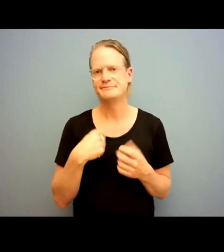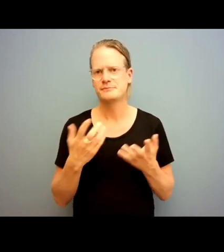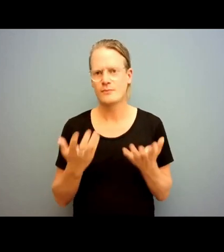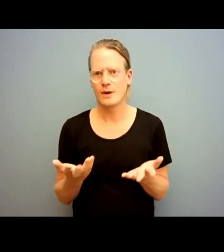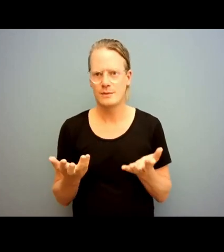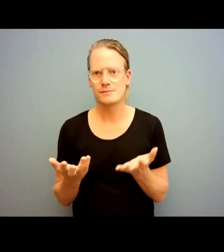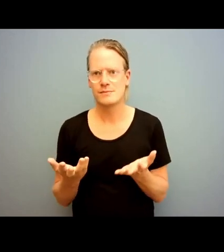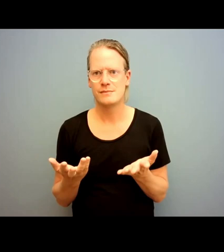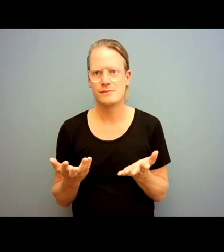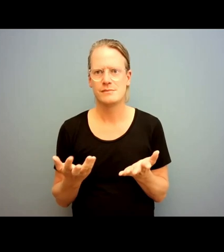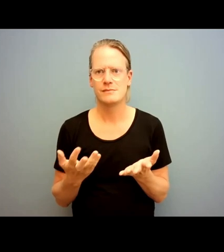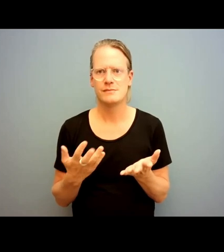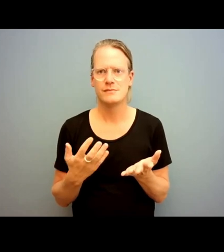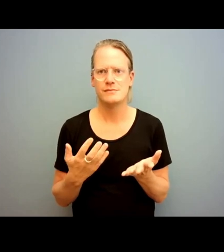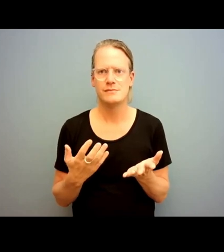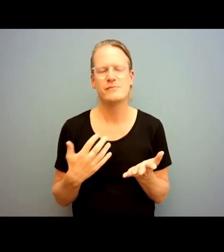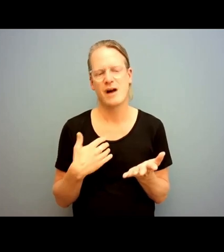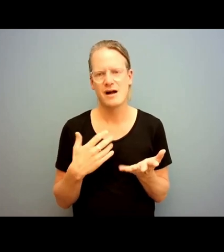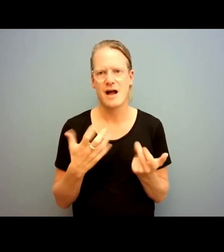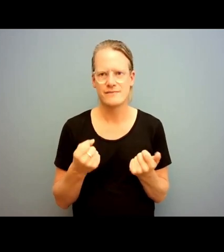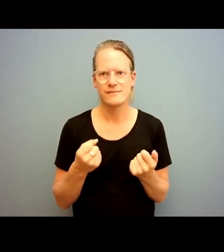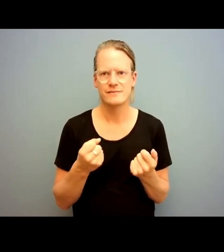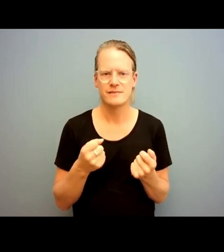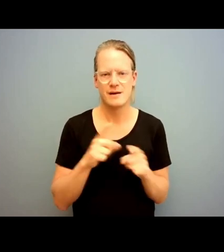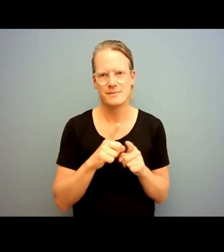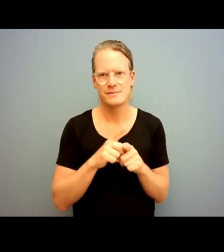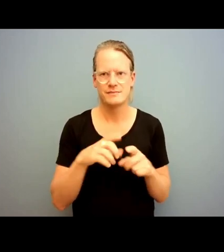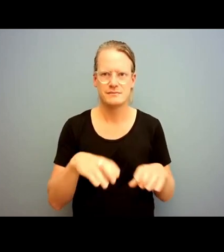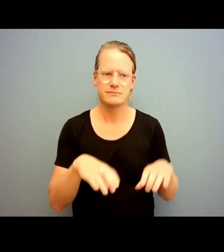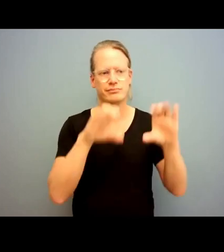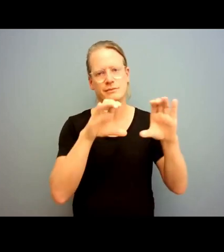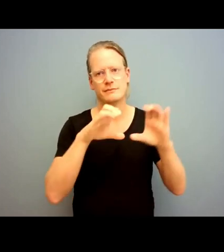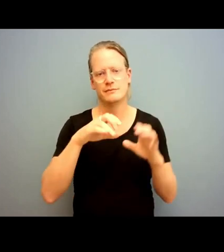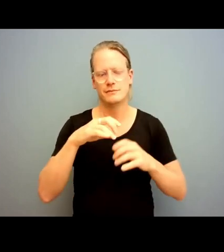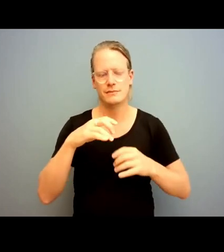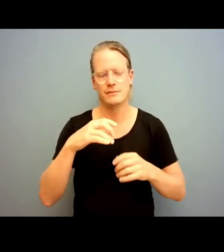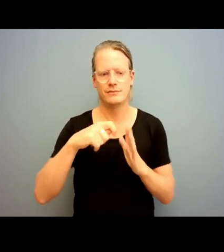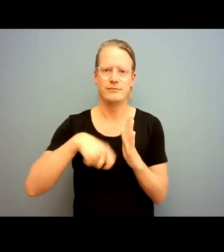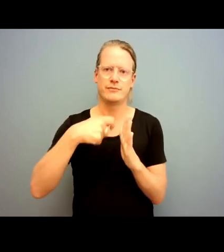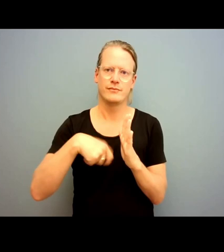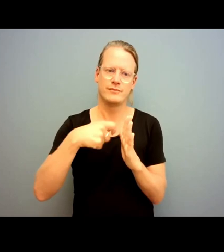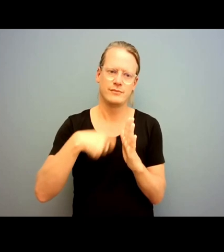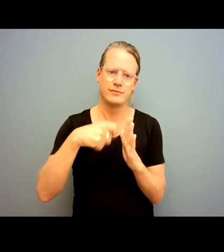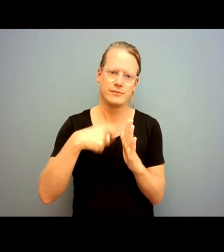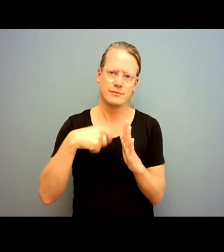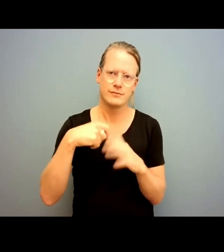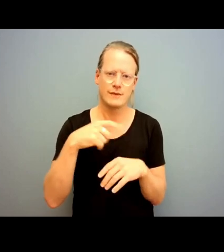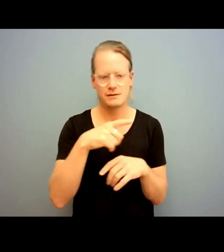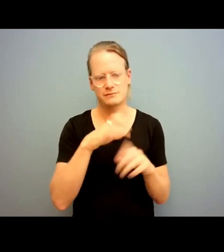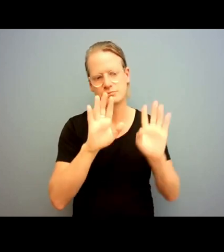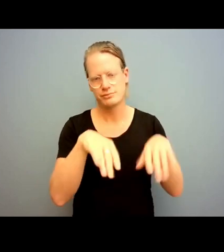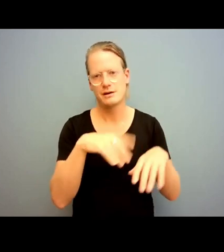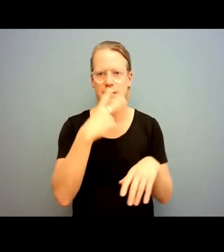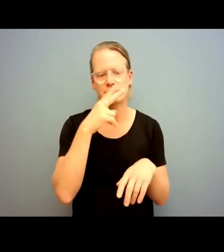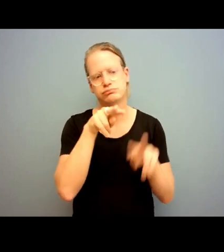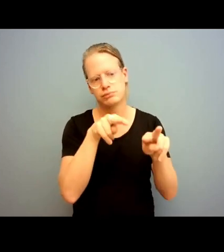again that were shown in the break, the first break, and I don't